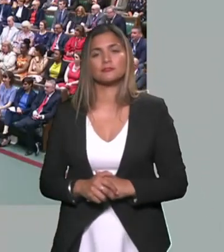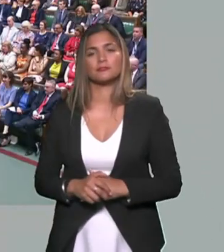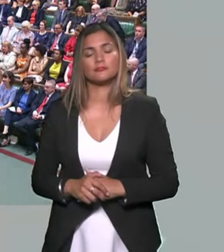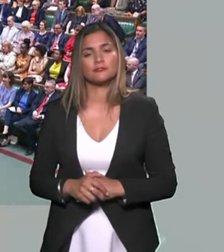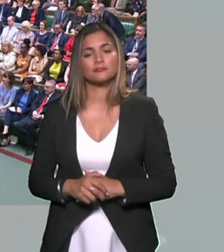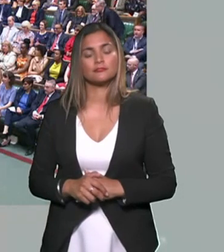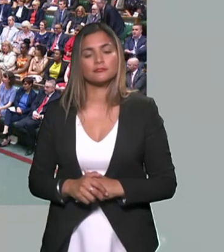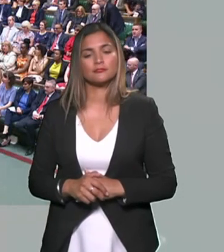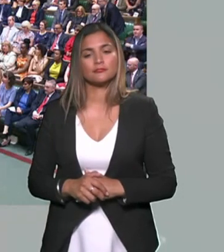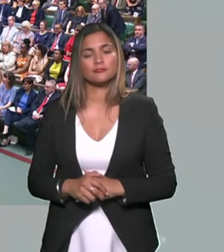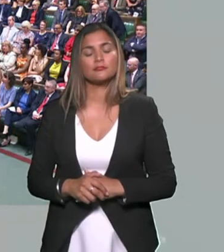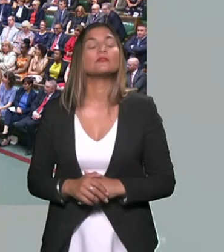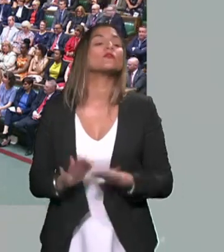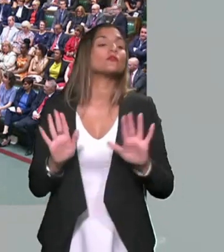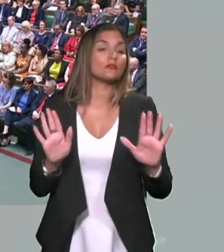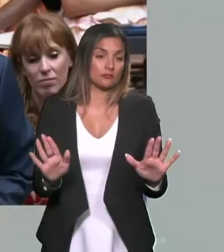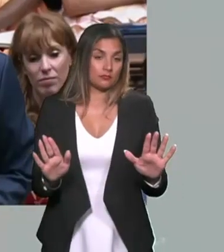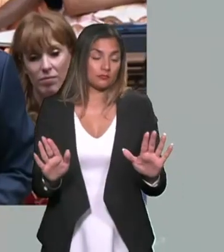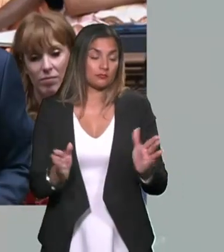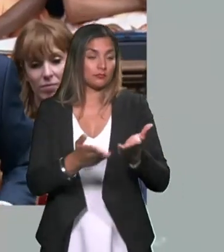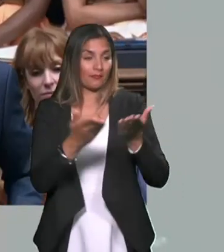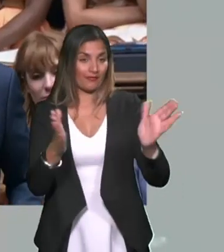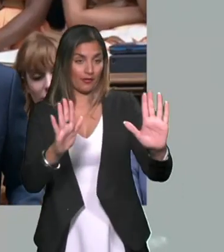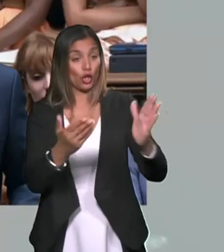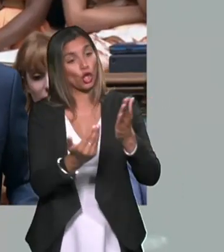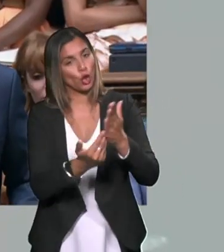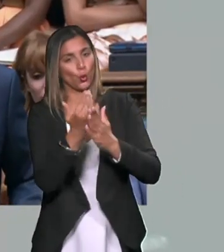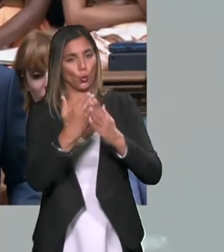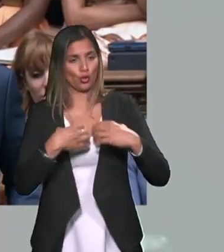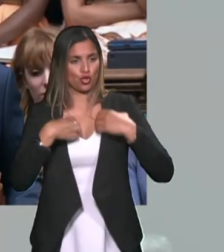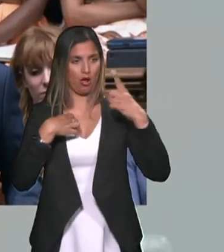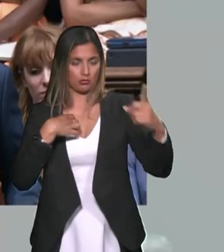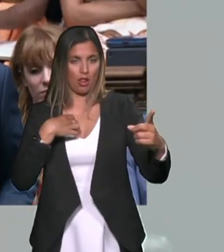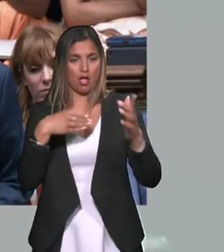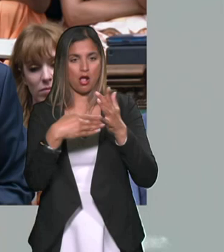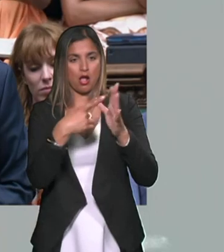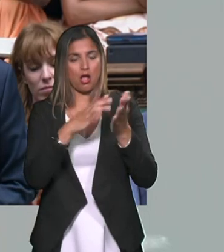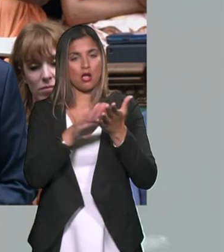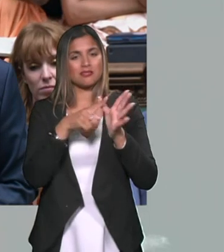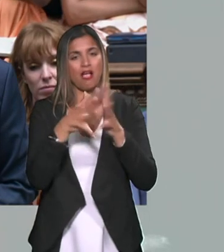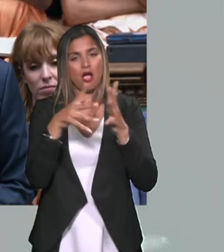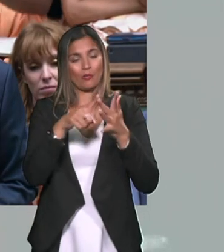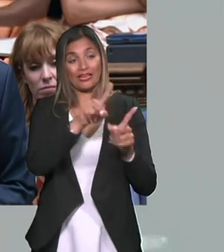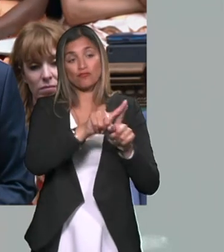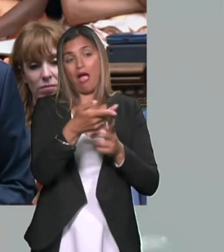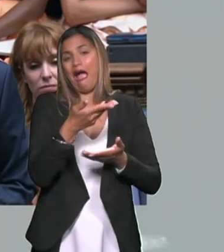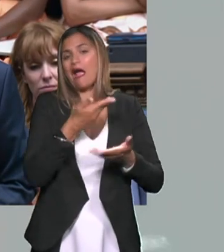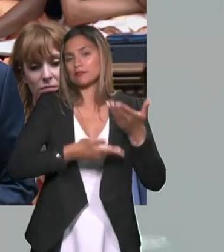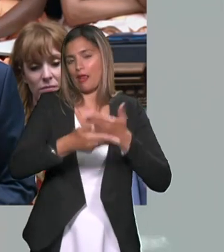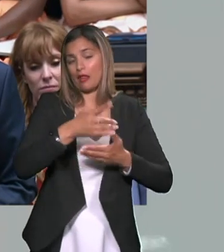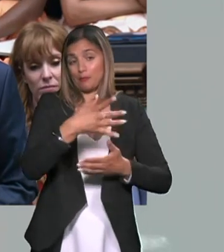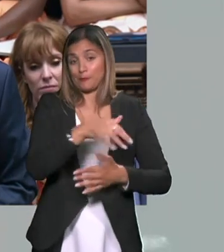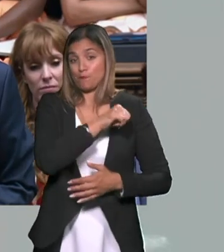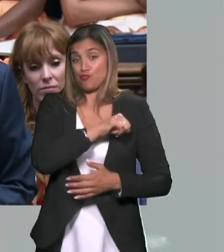Yes, to be fair to the new Chancellor, he's at least attempted to spell it out. He's promised tens